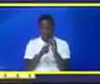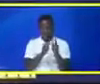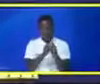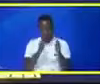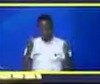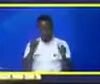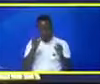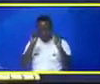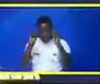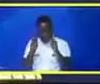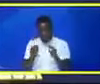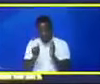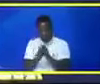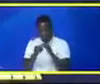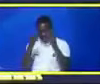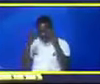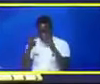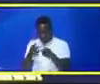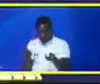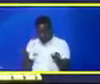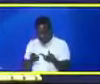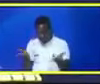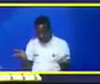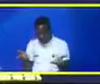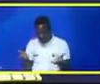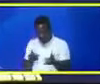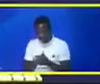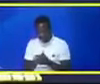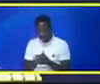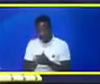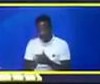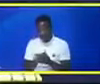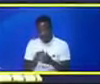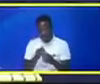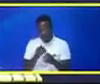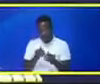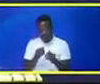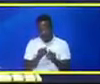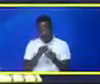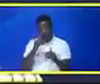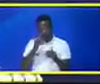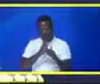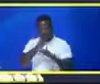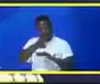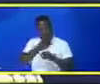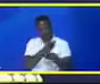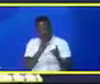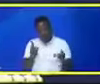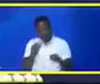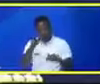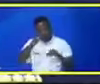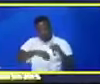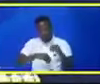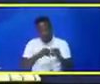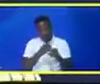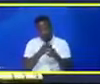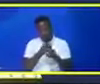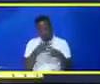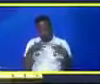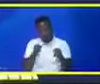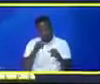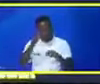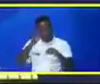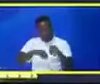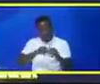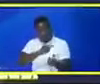that can happen to this in this place tonight, beyond healing, beyond deliverance, beyond transformation by the